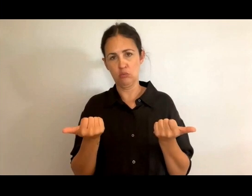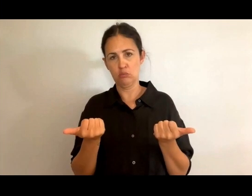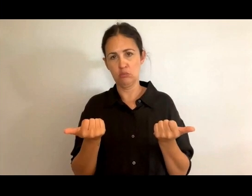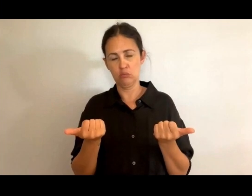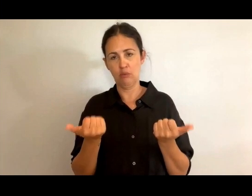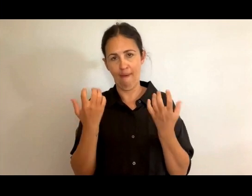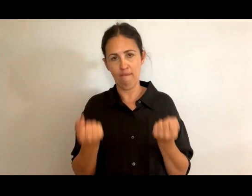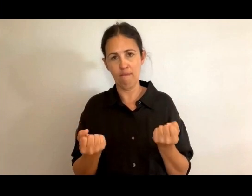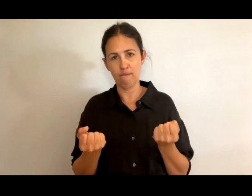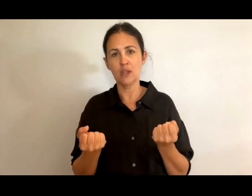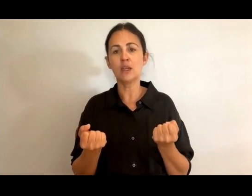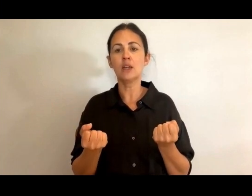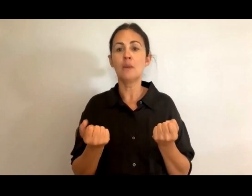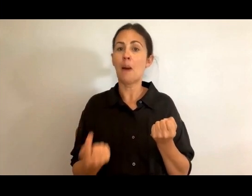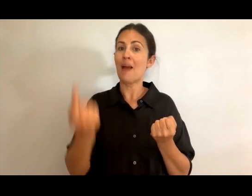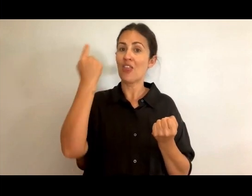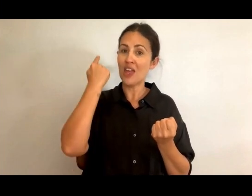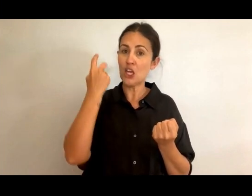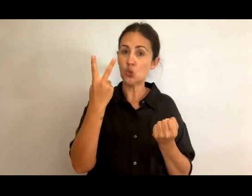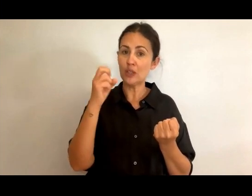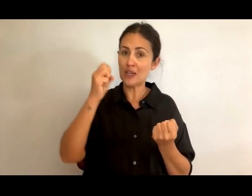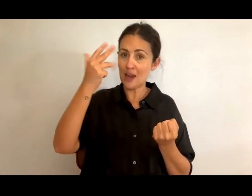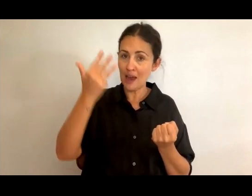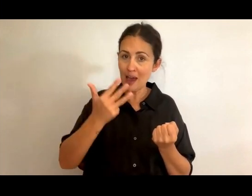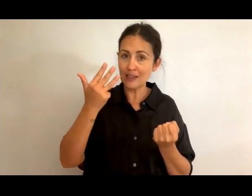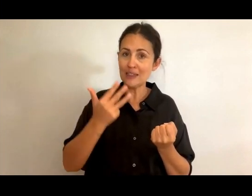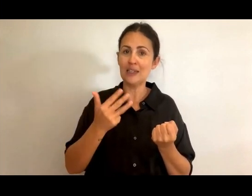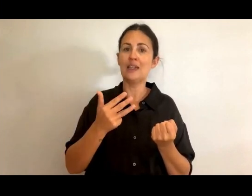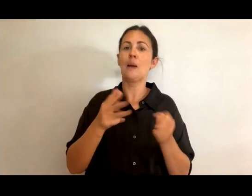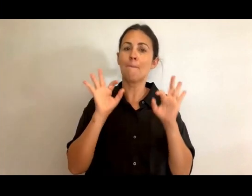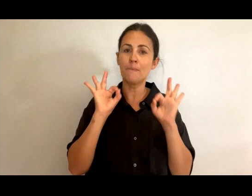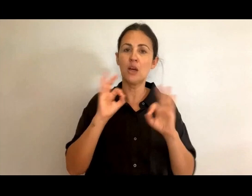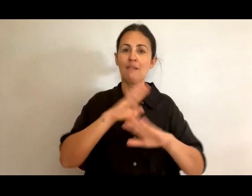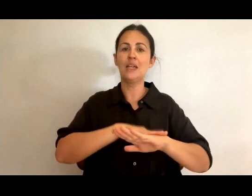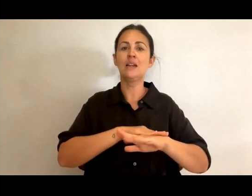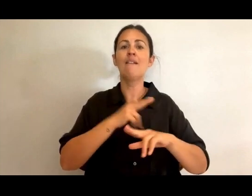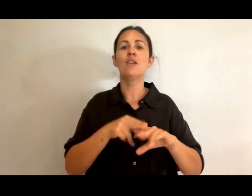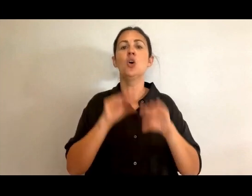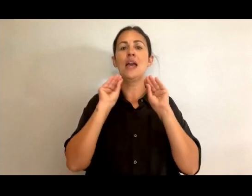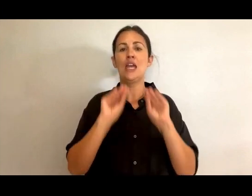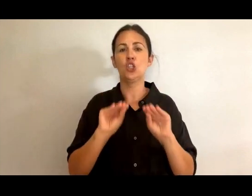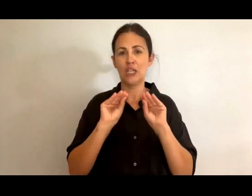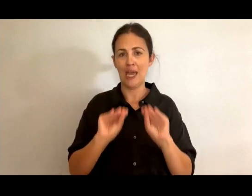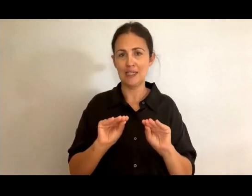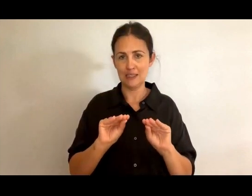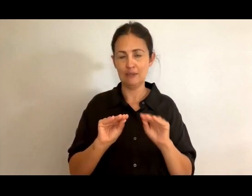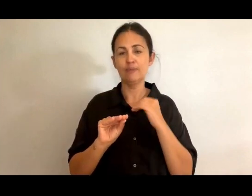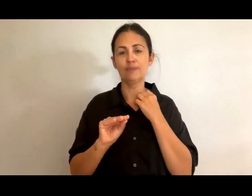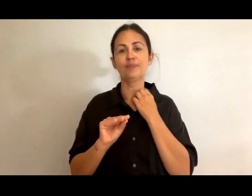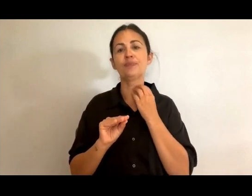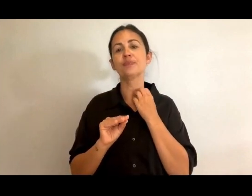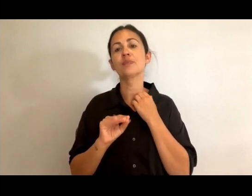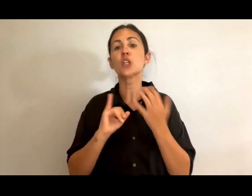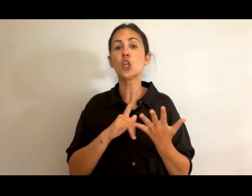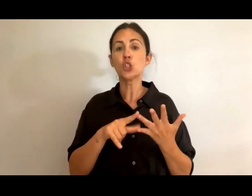a place to educate. This was a point to change this conversation. So we wanted to teach